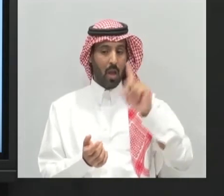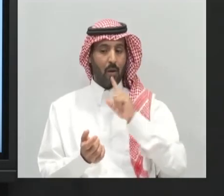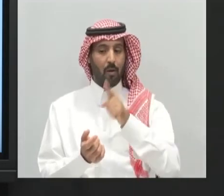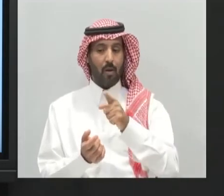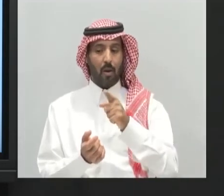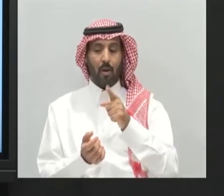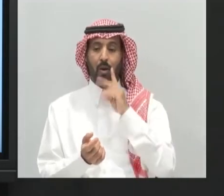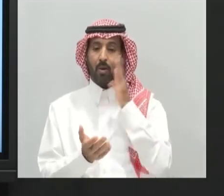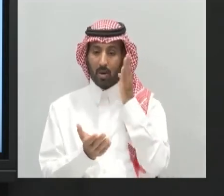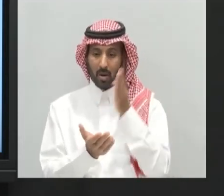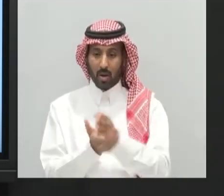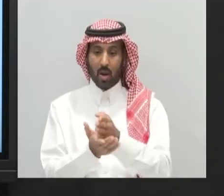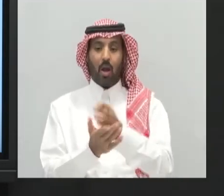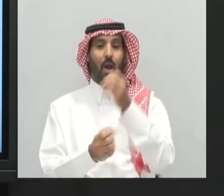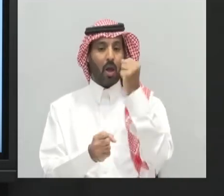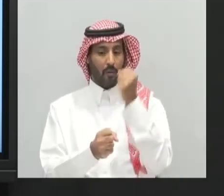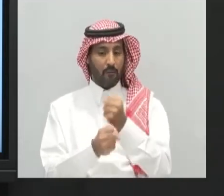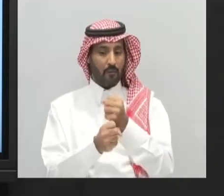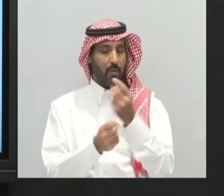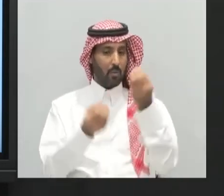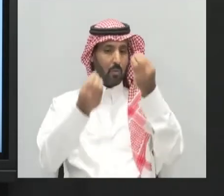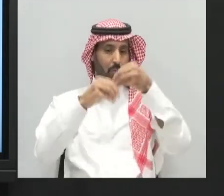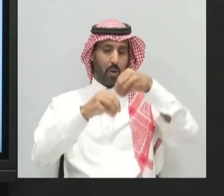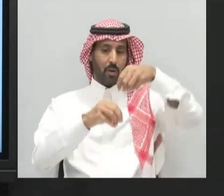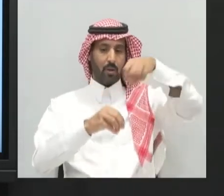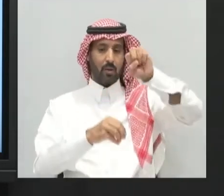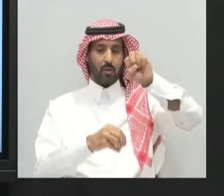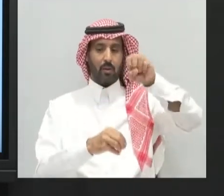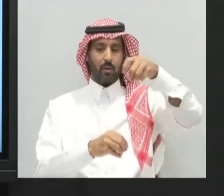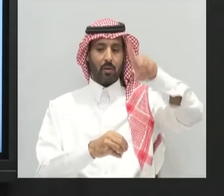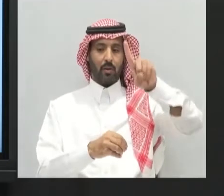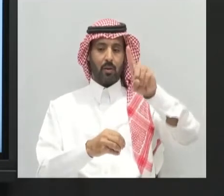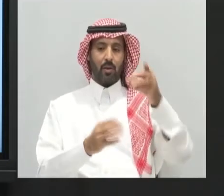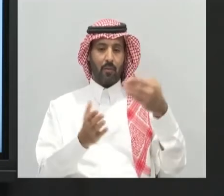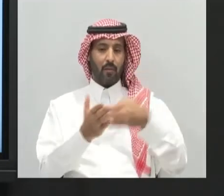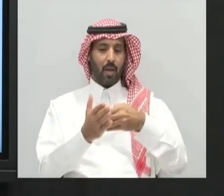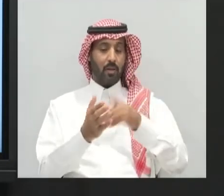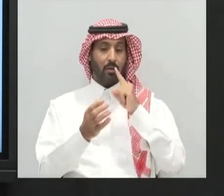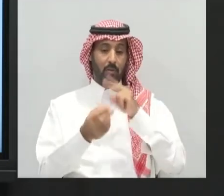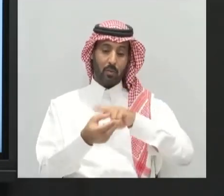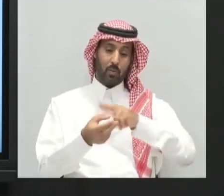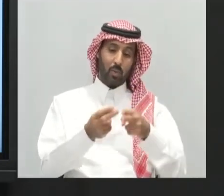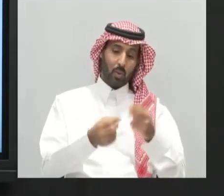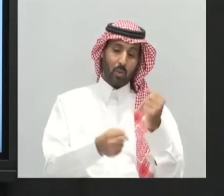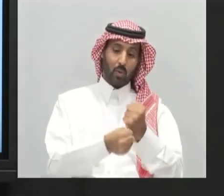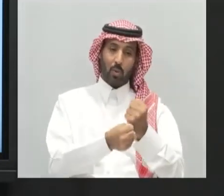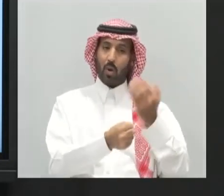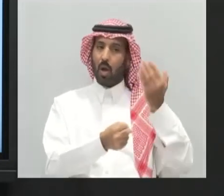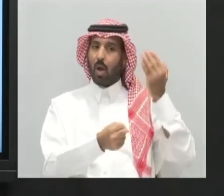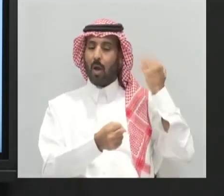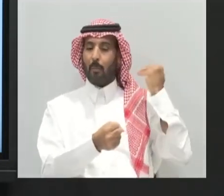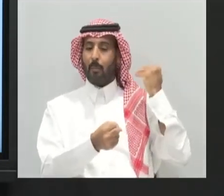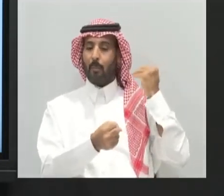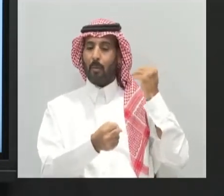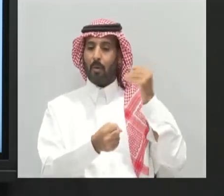we called regular verbs, where we add ed to each of the verbs. But here it's different. Here we